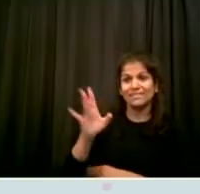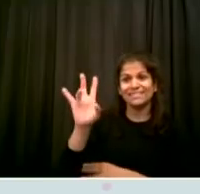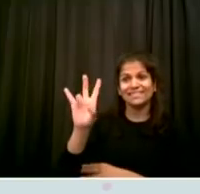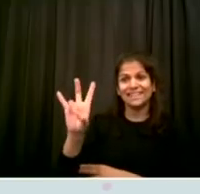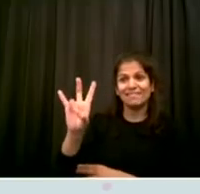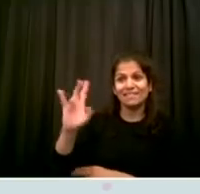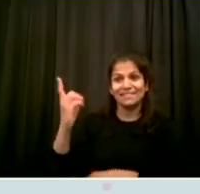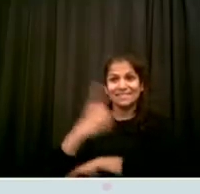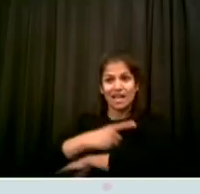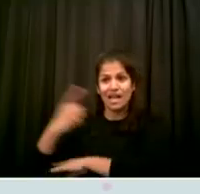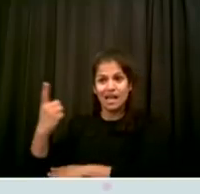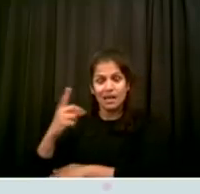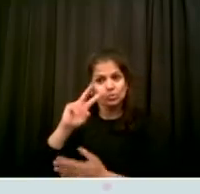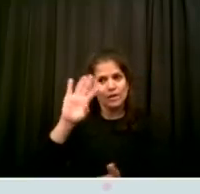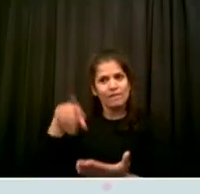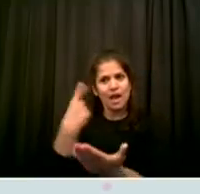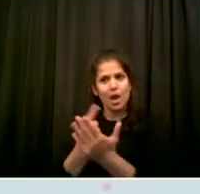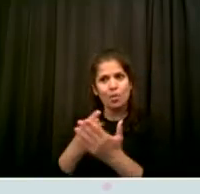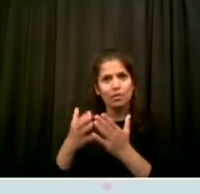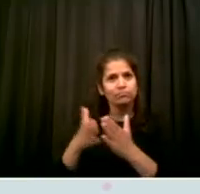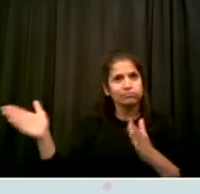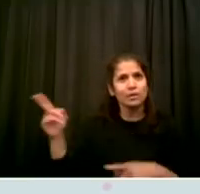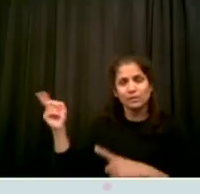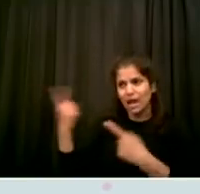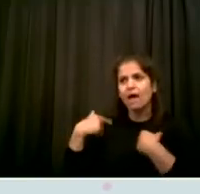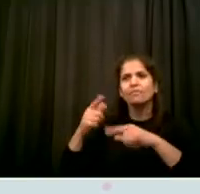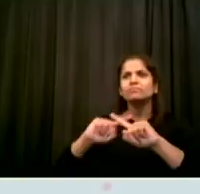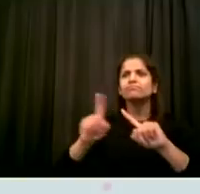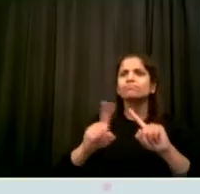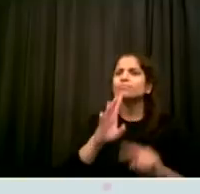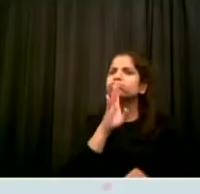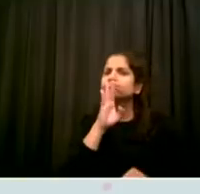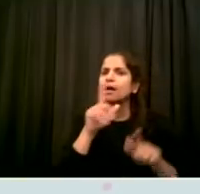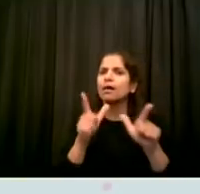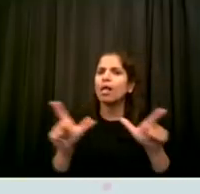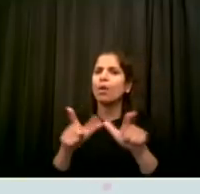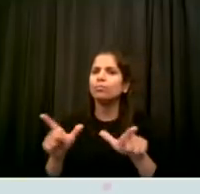support and you want to talk about how to get it to them, call 888-NYC-WELL.